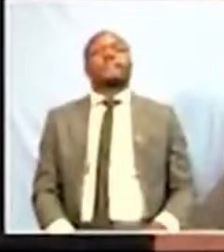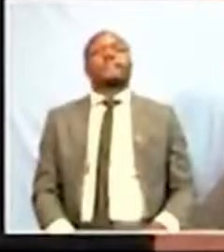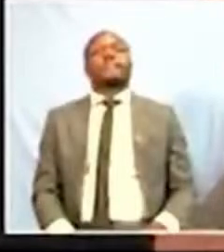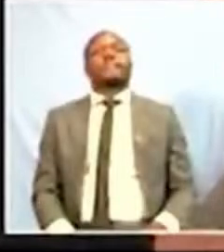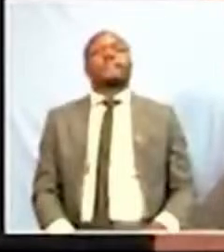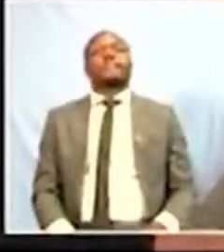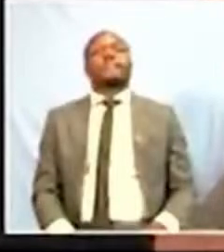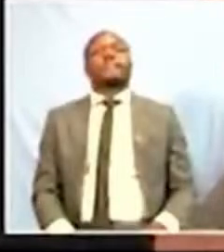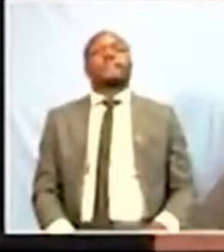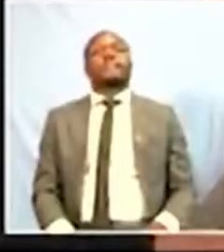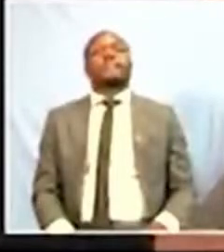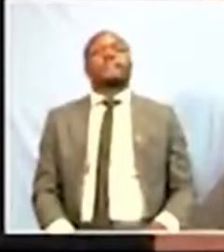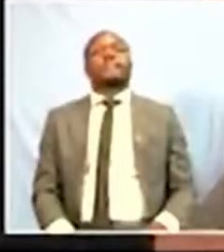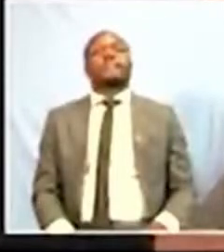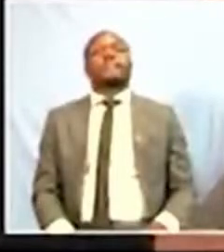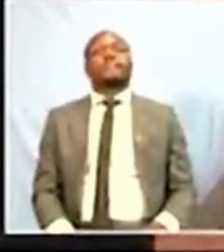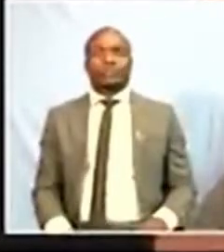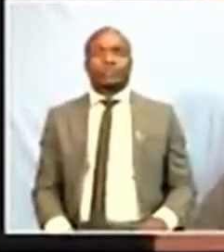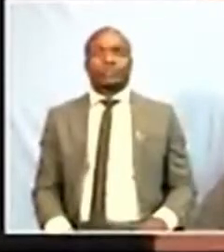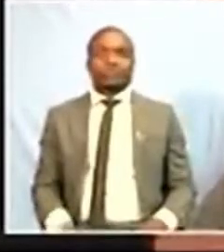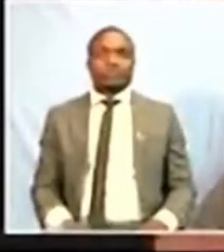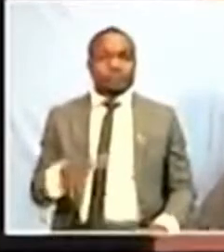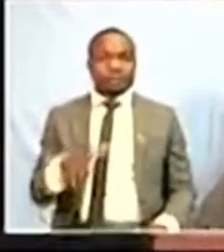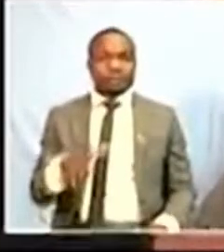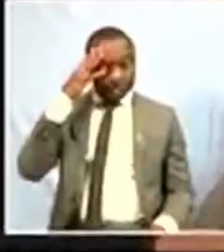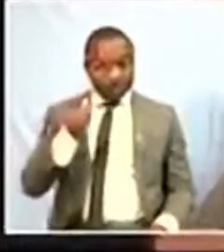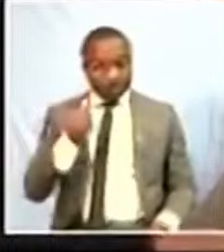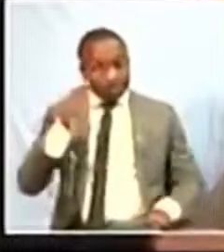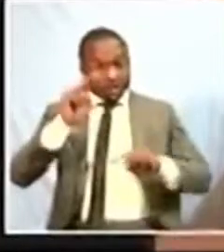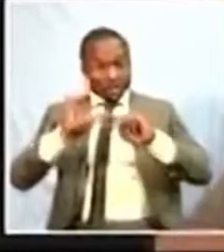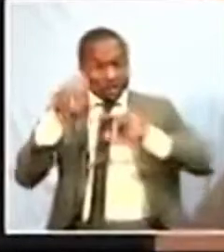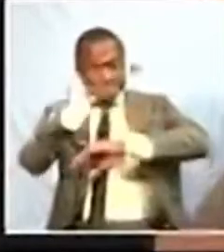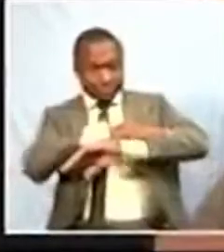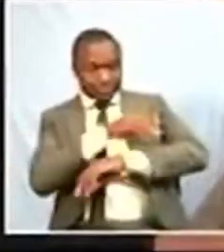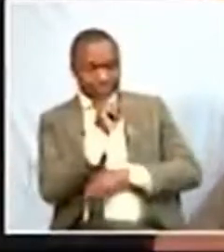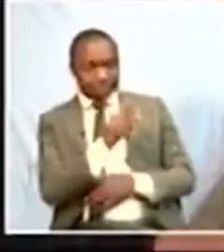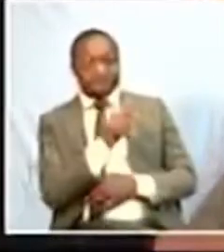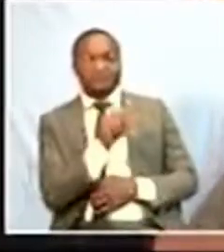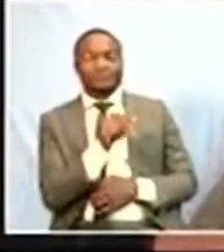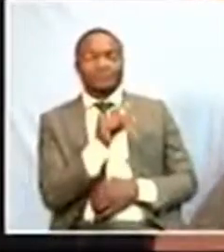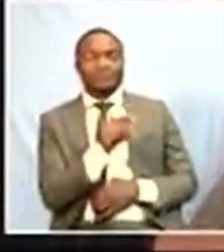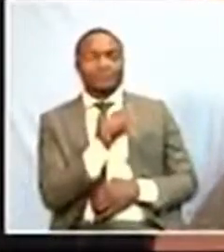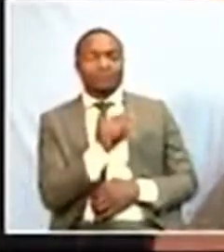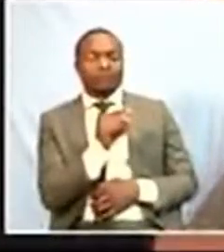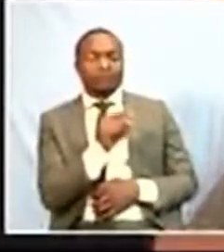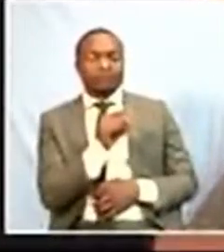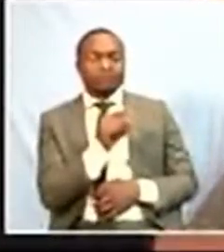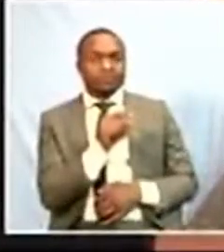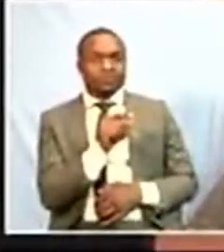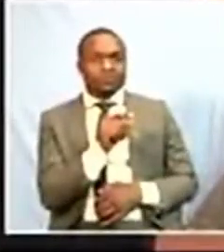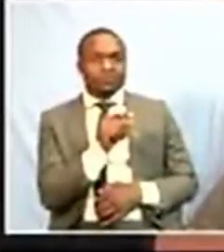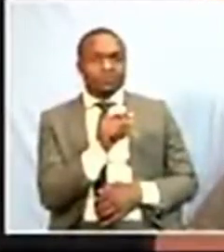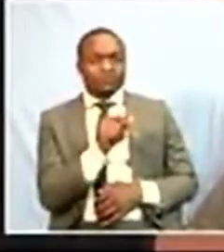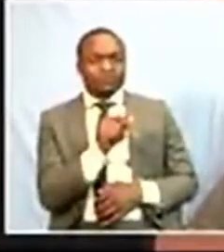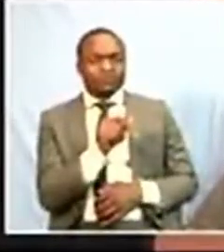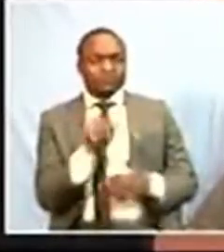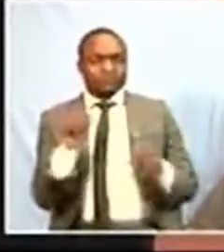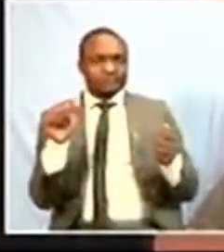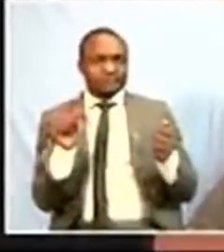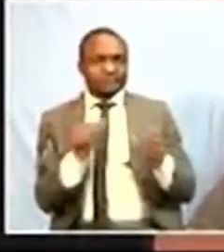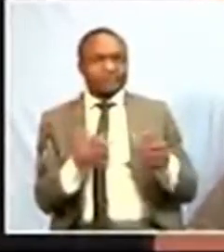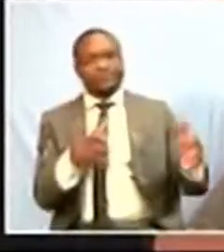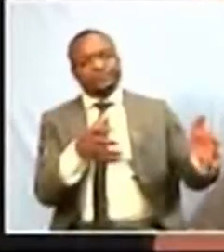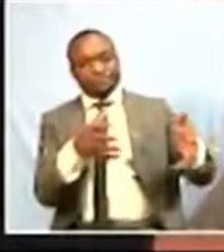etc. That is why desks of that nature were taken in by the